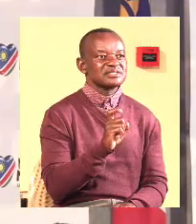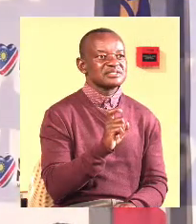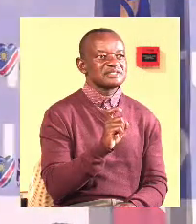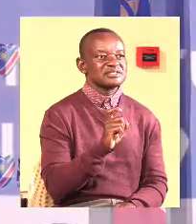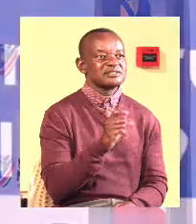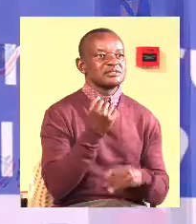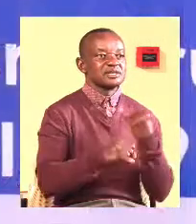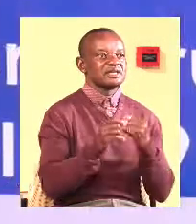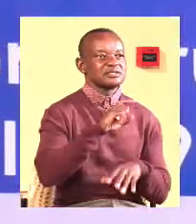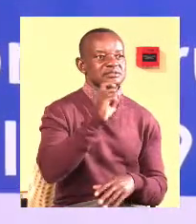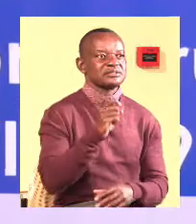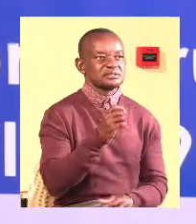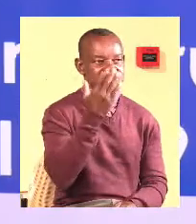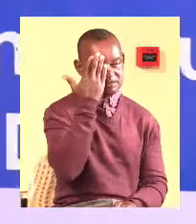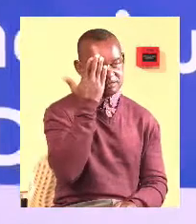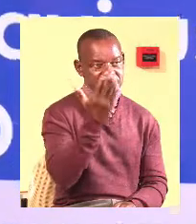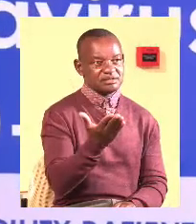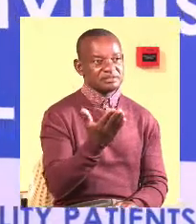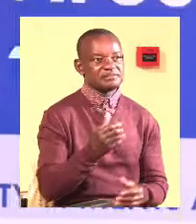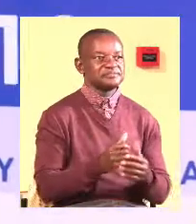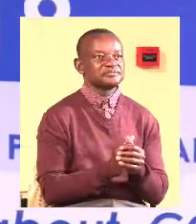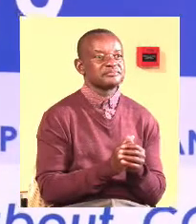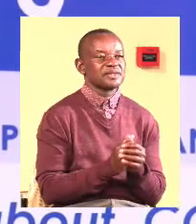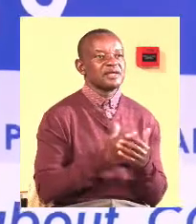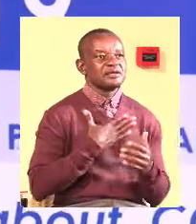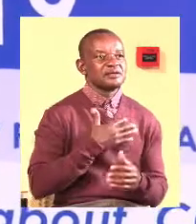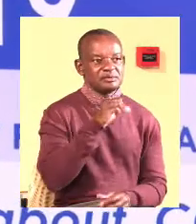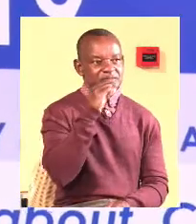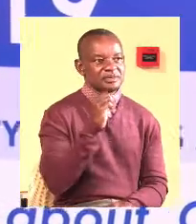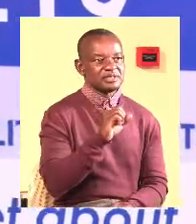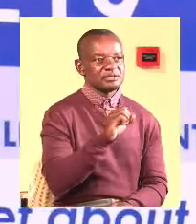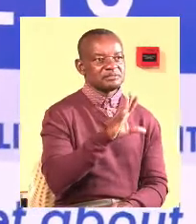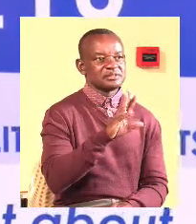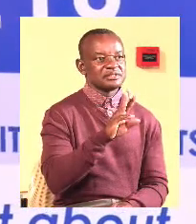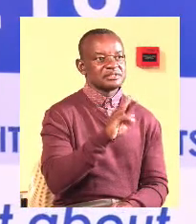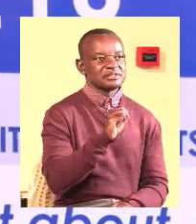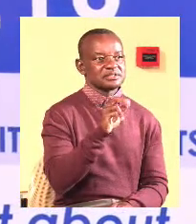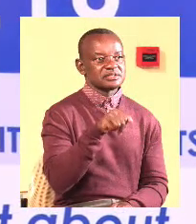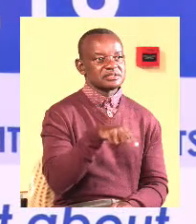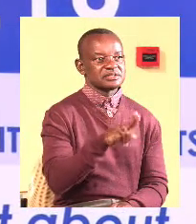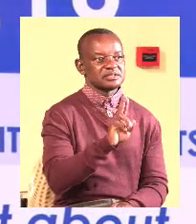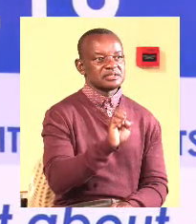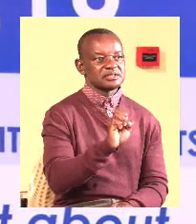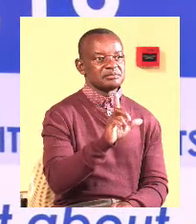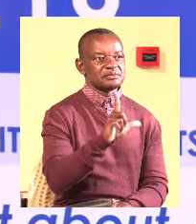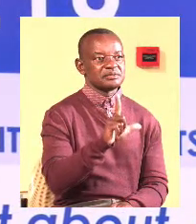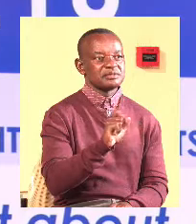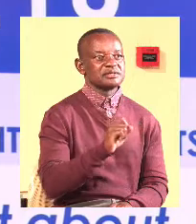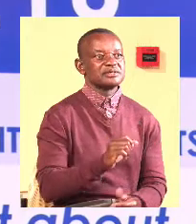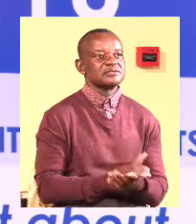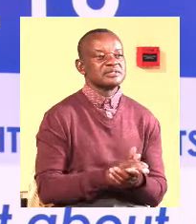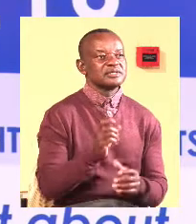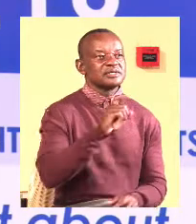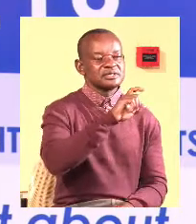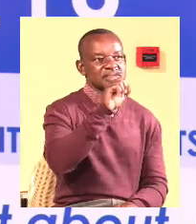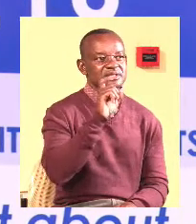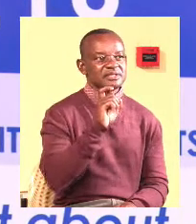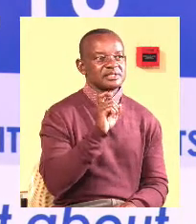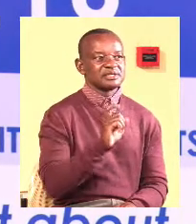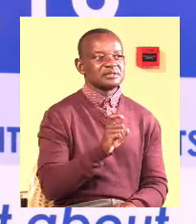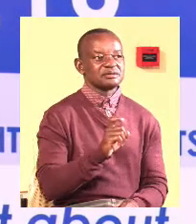Good morning, everybody. My name is Samuel. The question that I have here, I know it's a little bit hard for everybody actually,